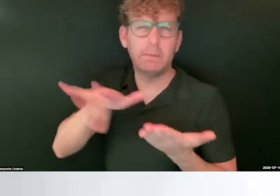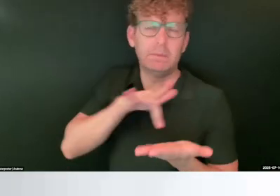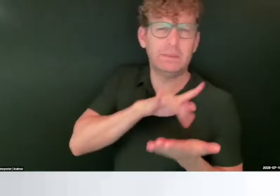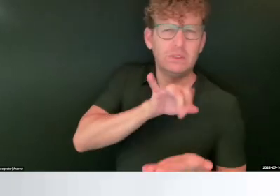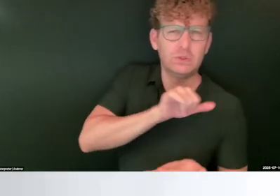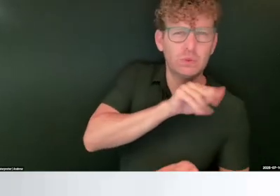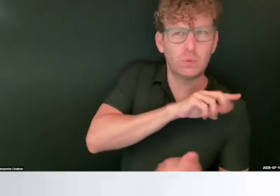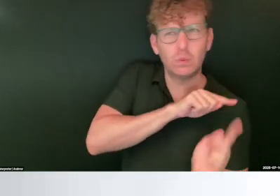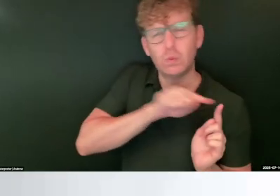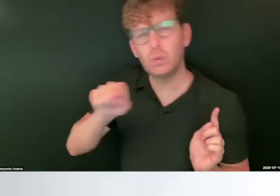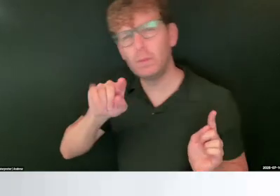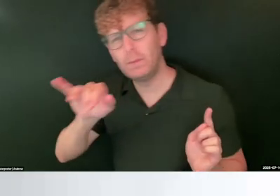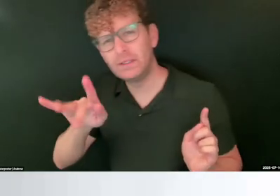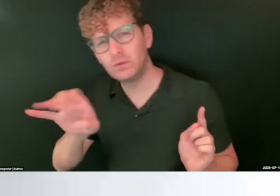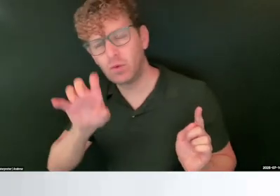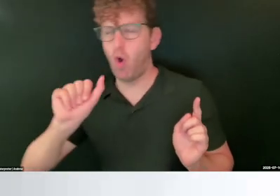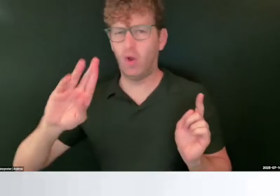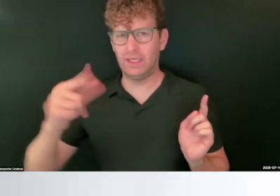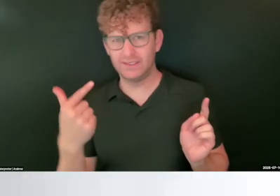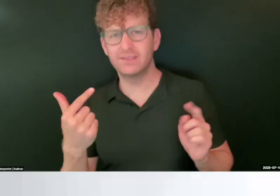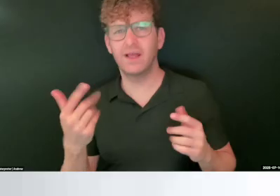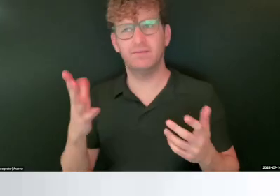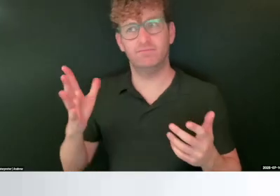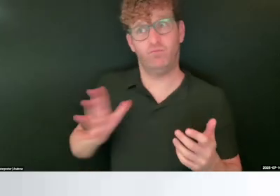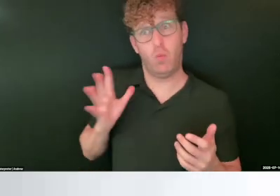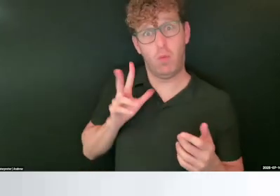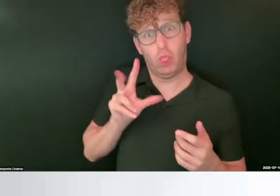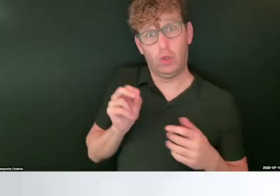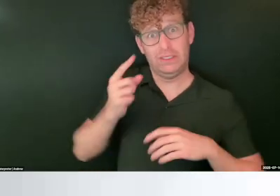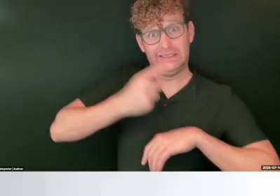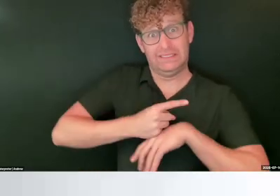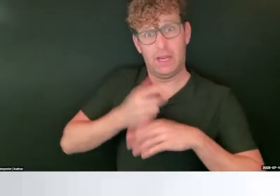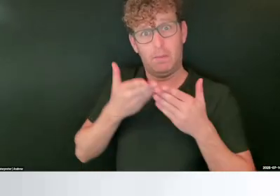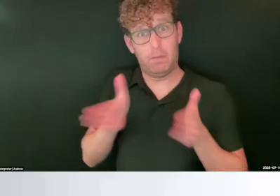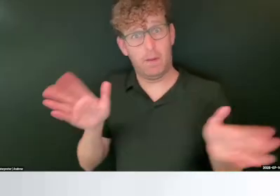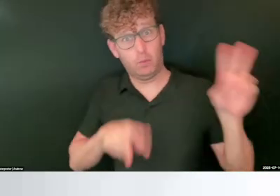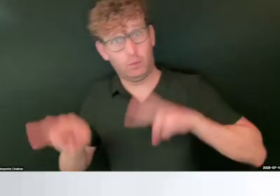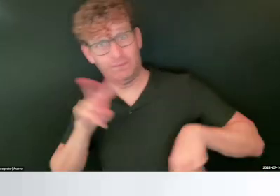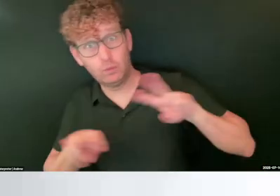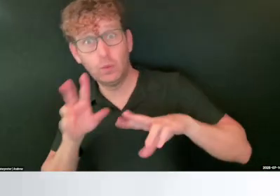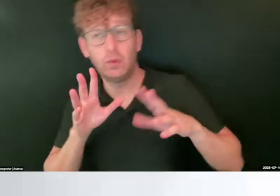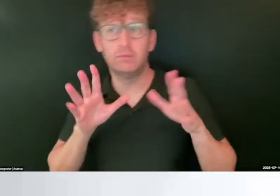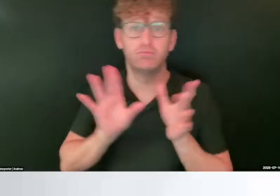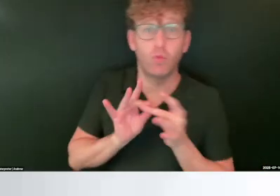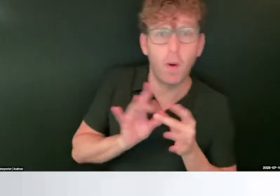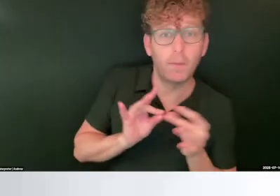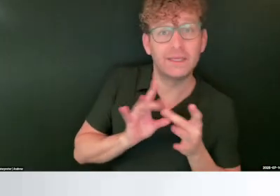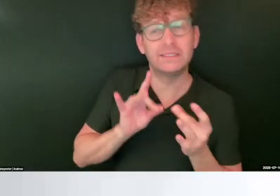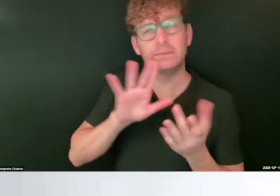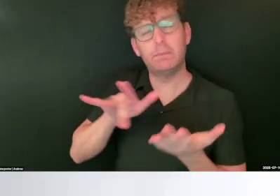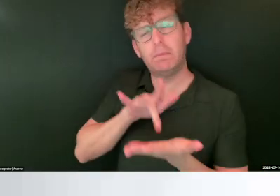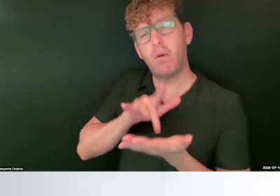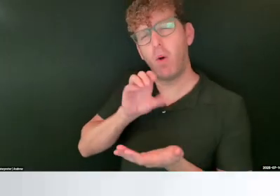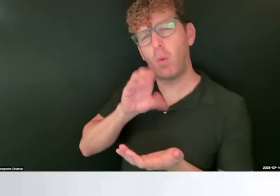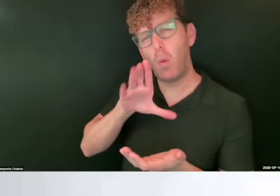time to do that, as well as the formal 30-day public review and comment period from about mid-October to about mid-November to